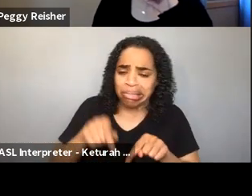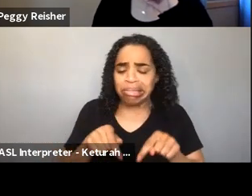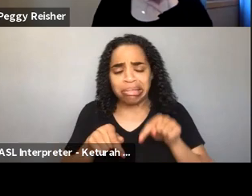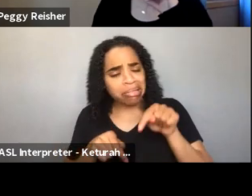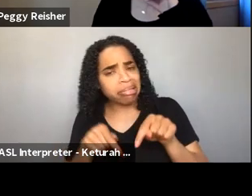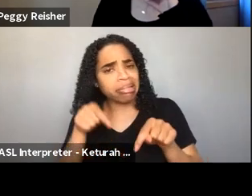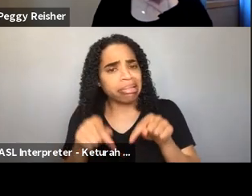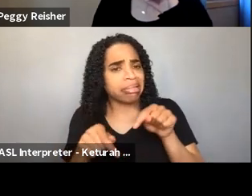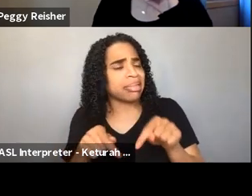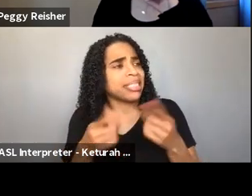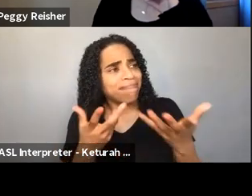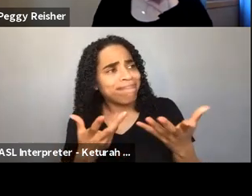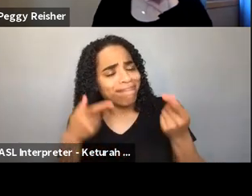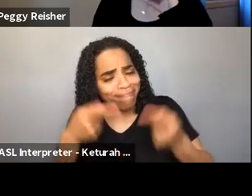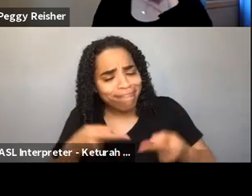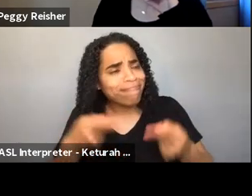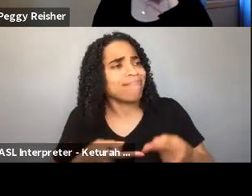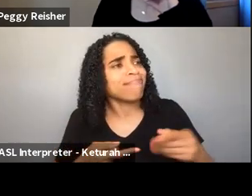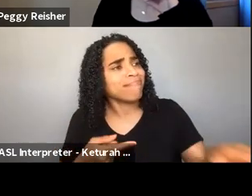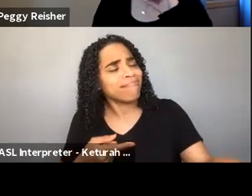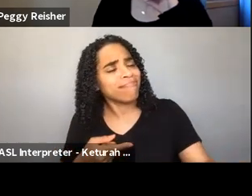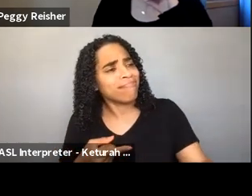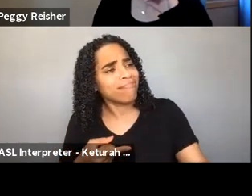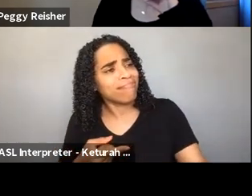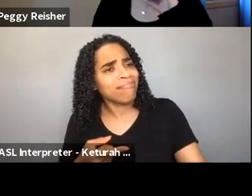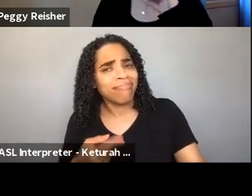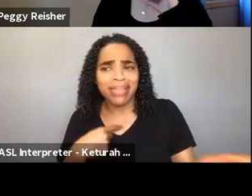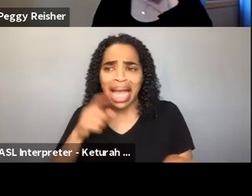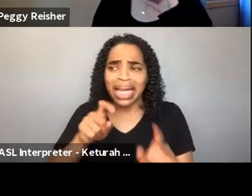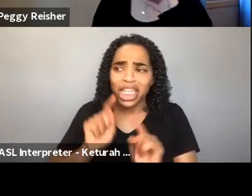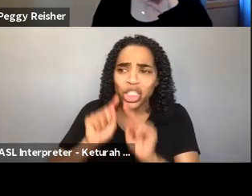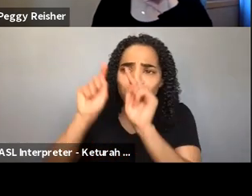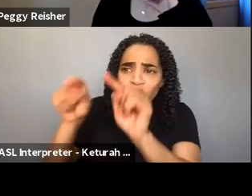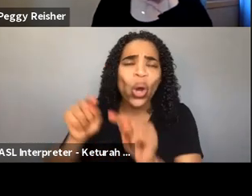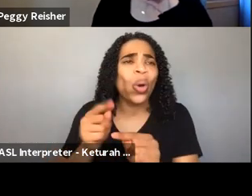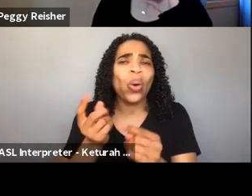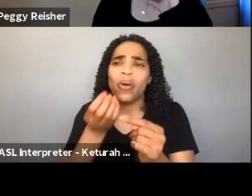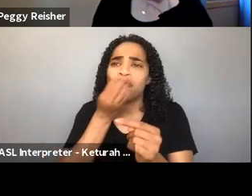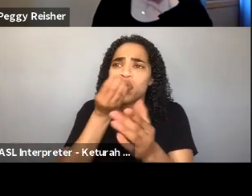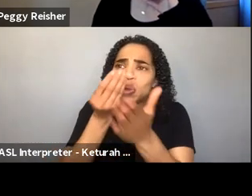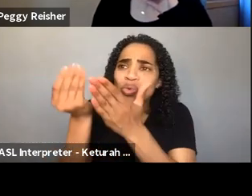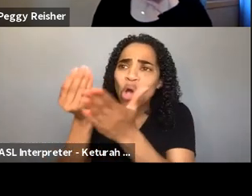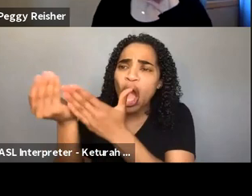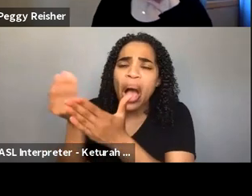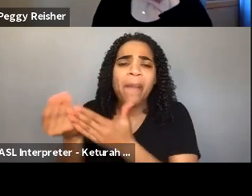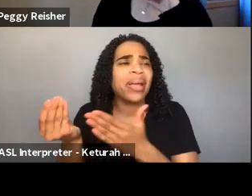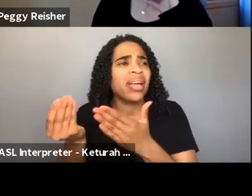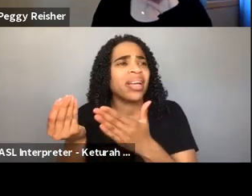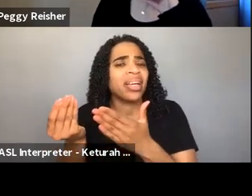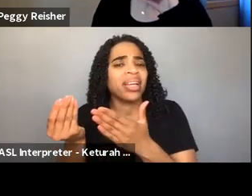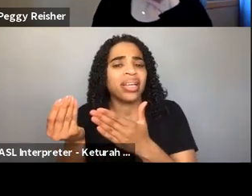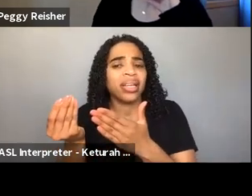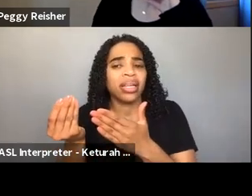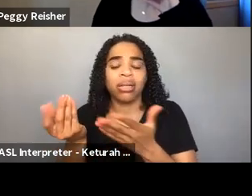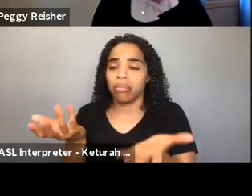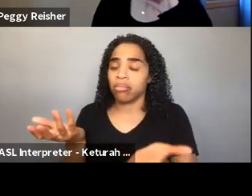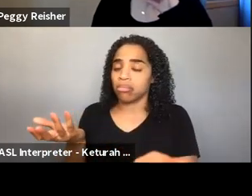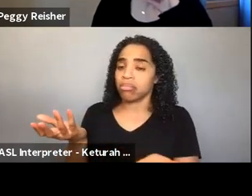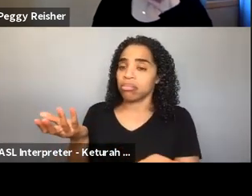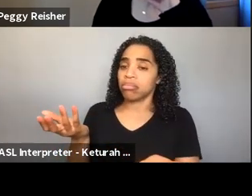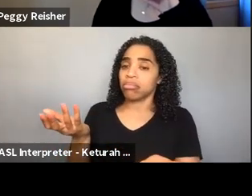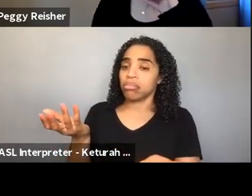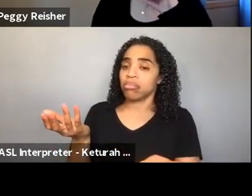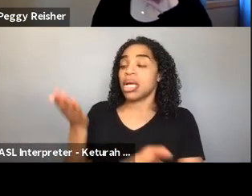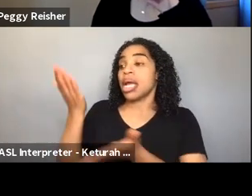it creates a problem for me to get out to go where I need to be to get my groceries. That's not a disability in the